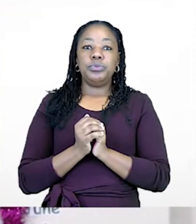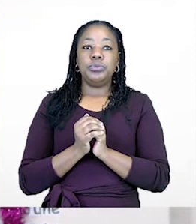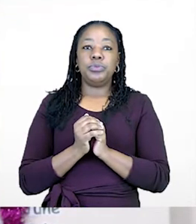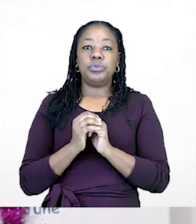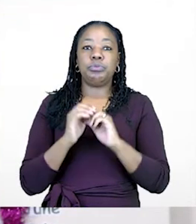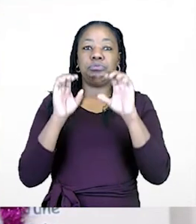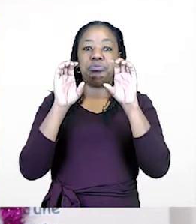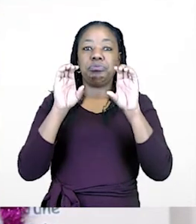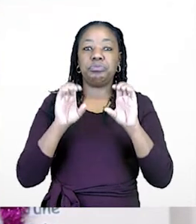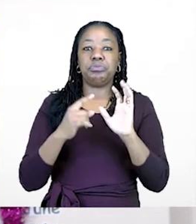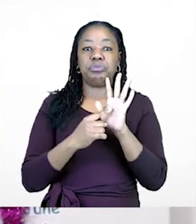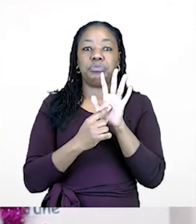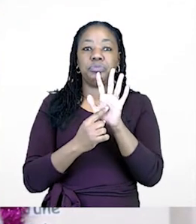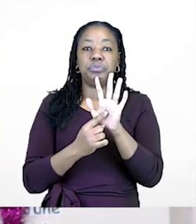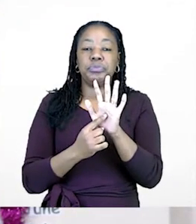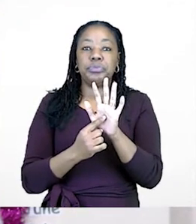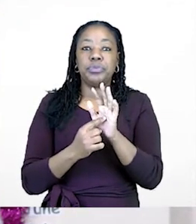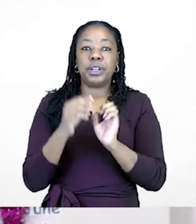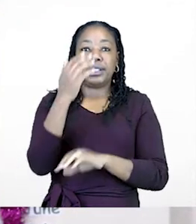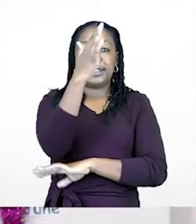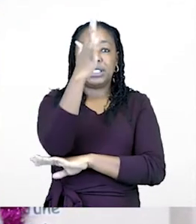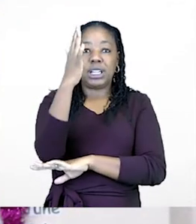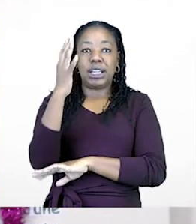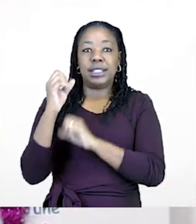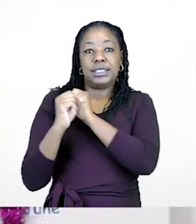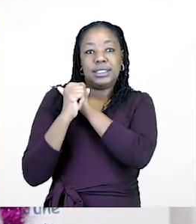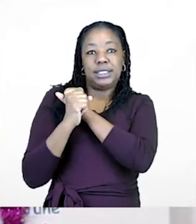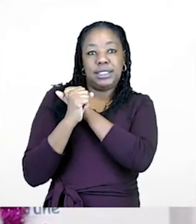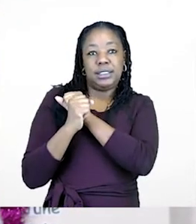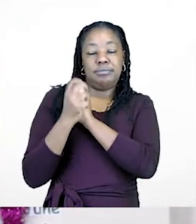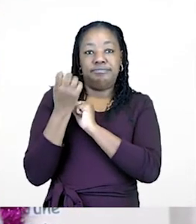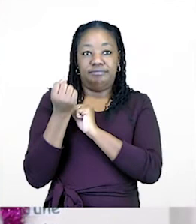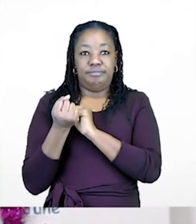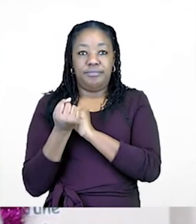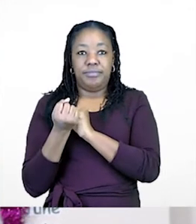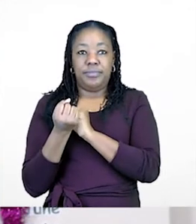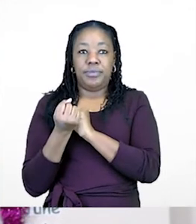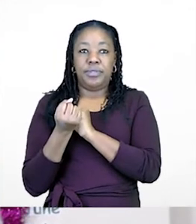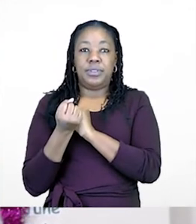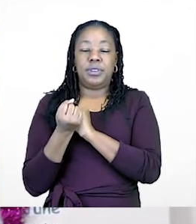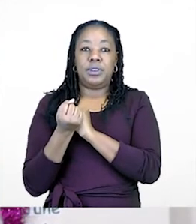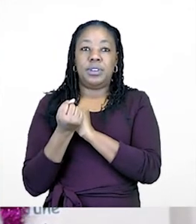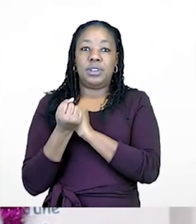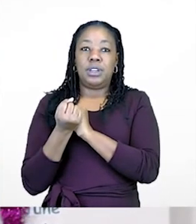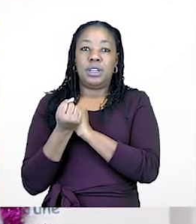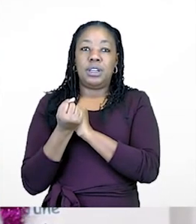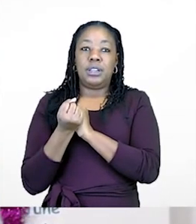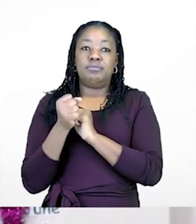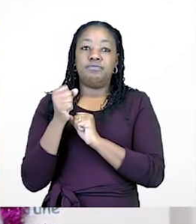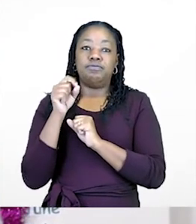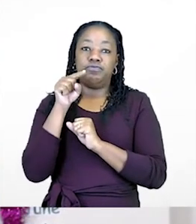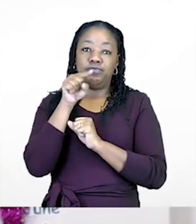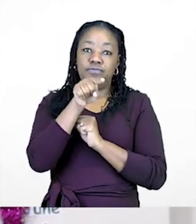I have Christmas trees, and we are going to count the Christmas trees together. I'd like you to point to each Christmas tree as